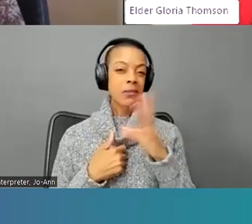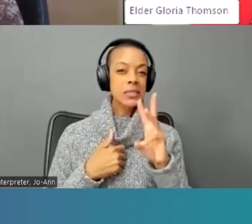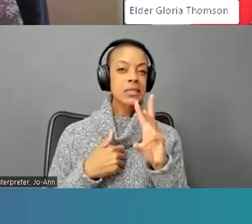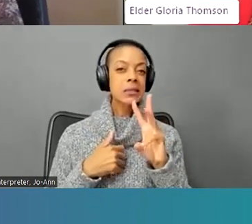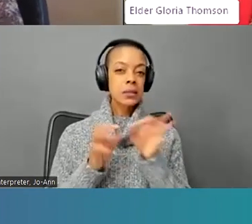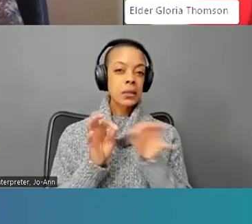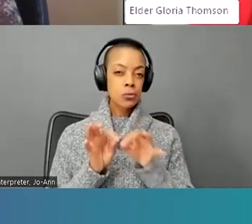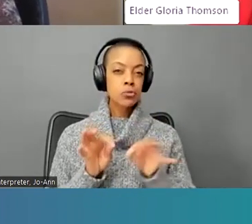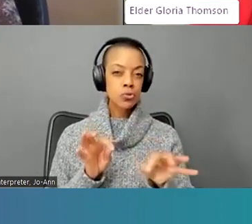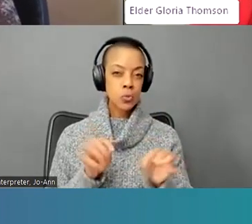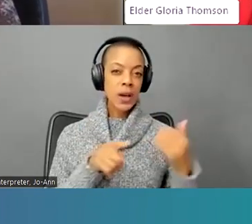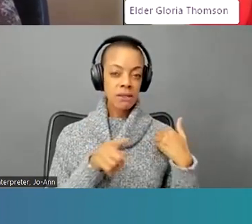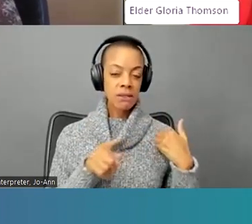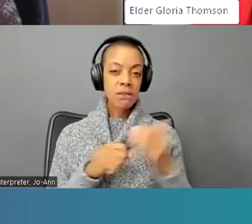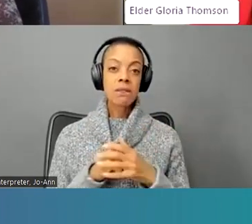attend ceremonies